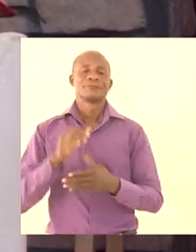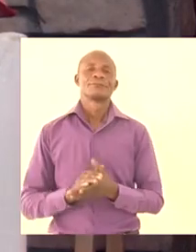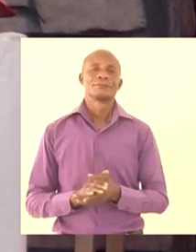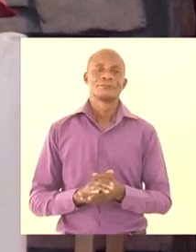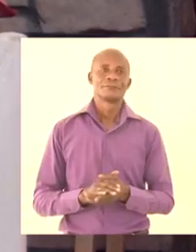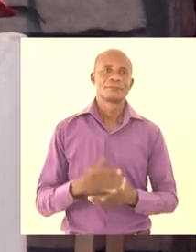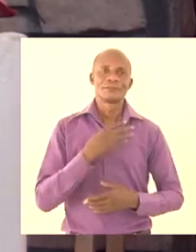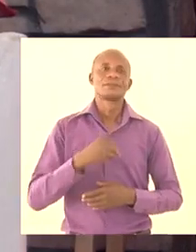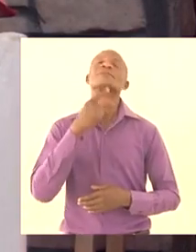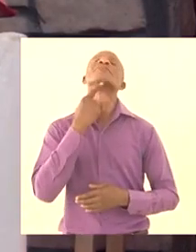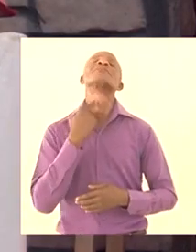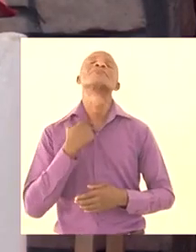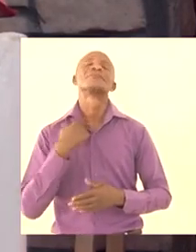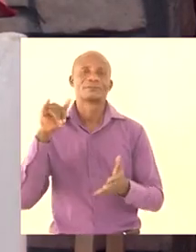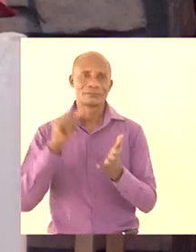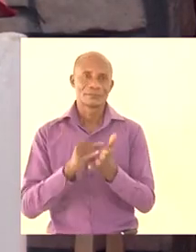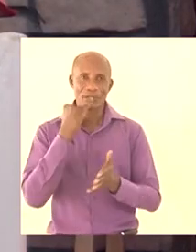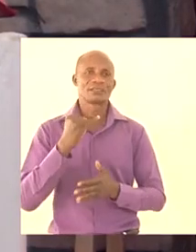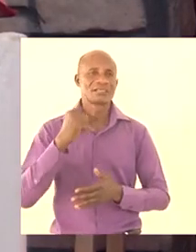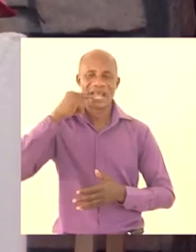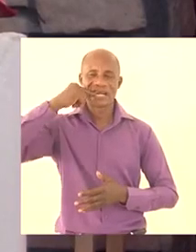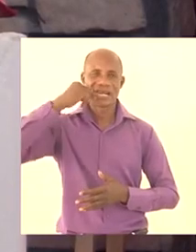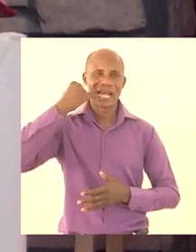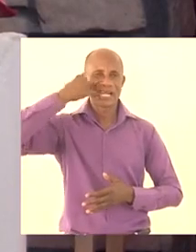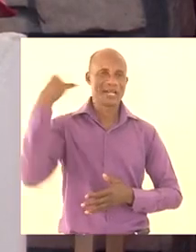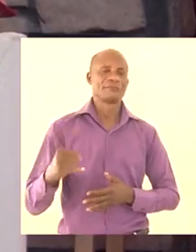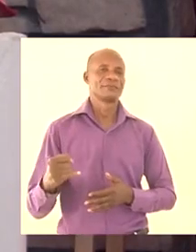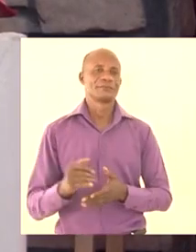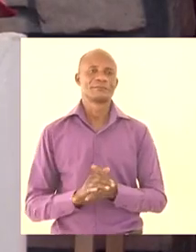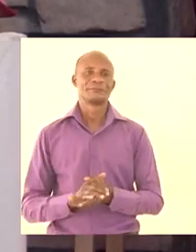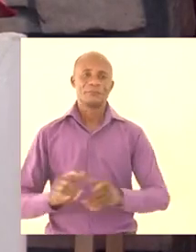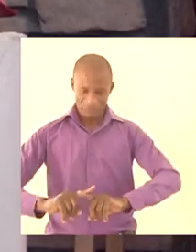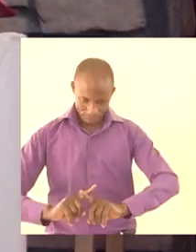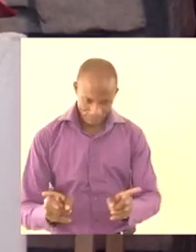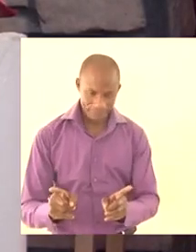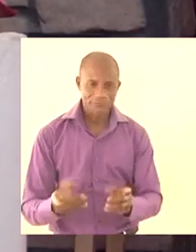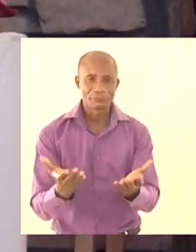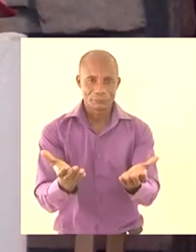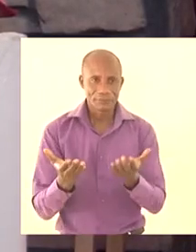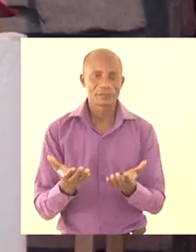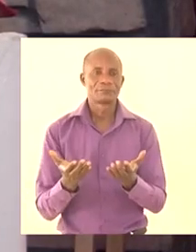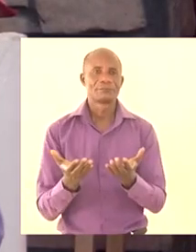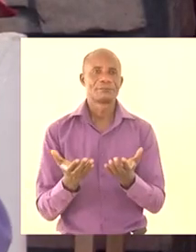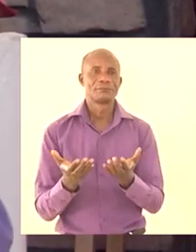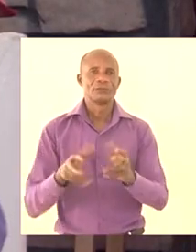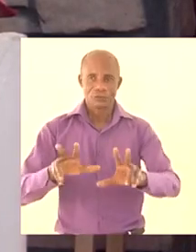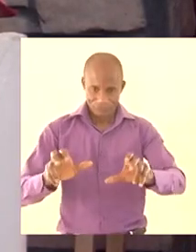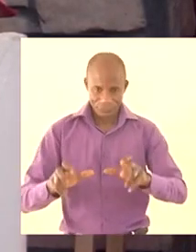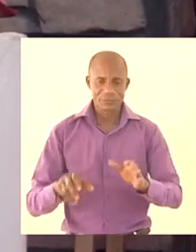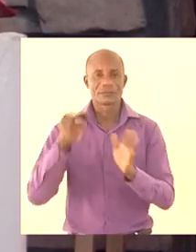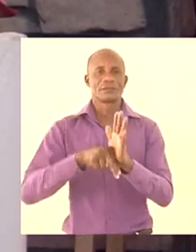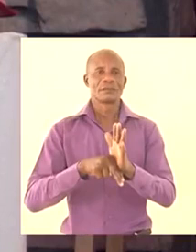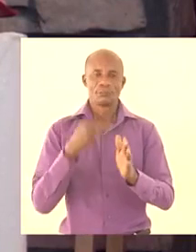corner and salivating. That is envy, isn't it? But desiring, covetousness